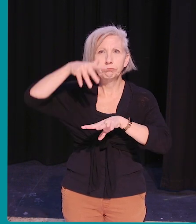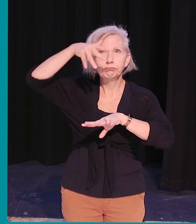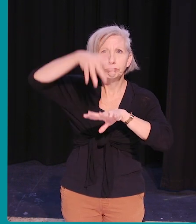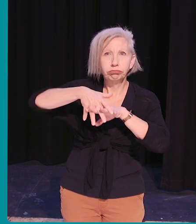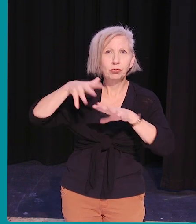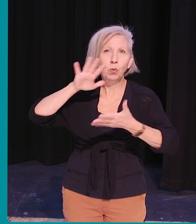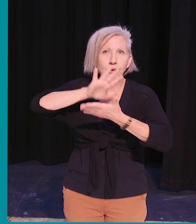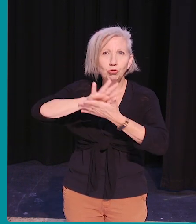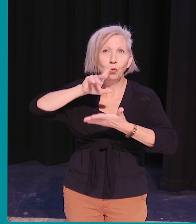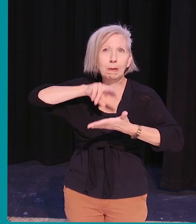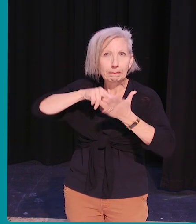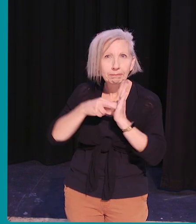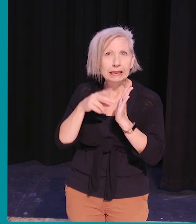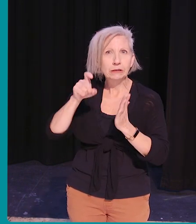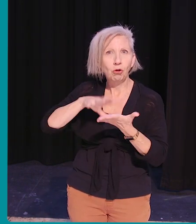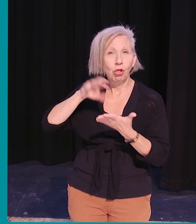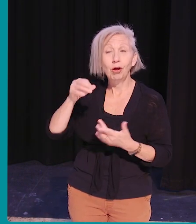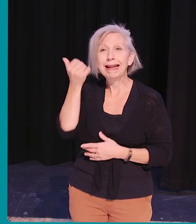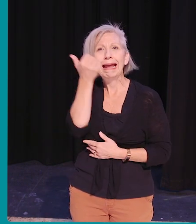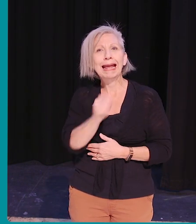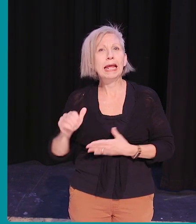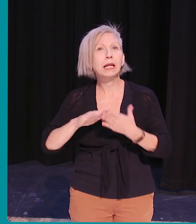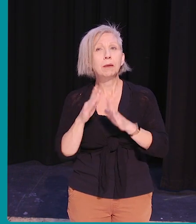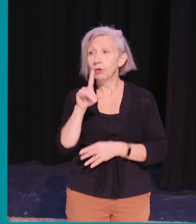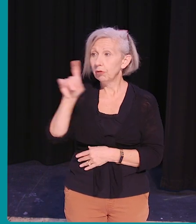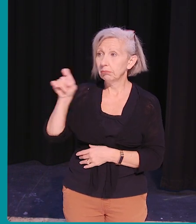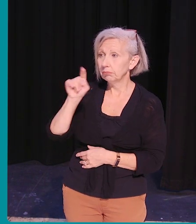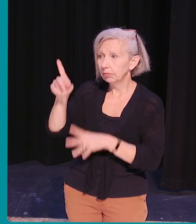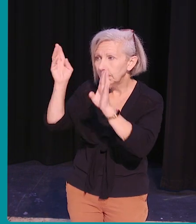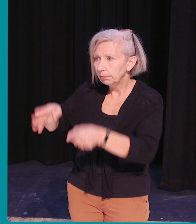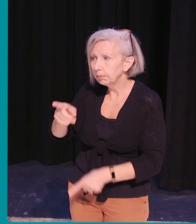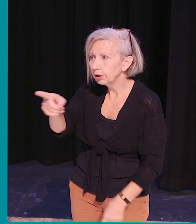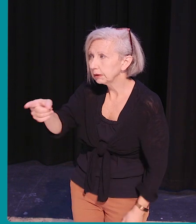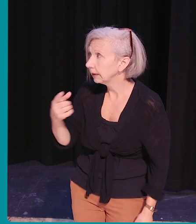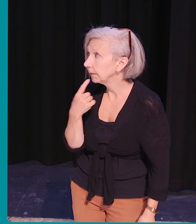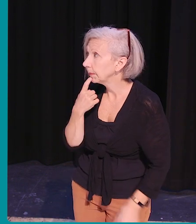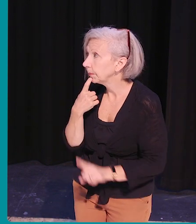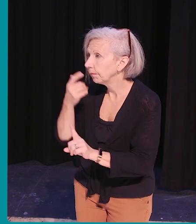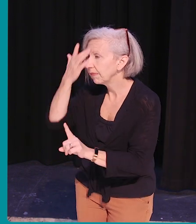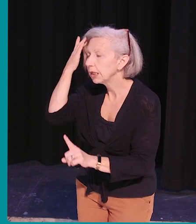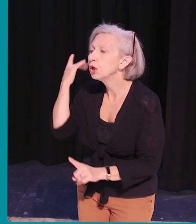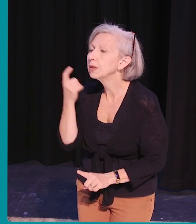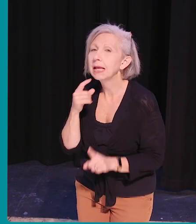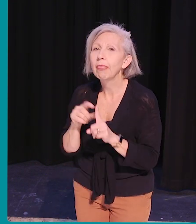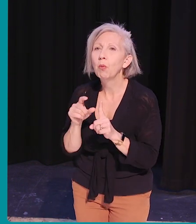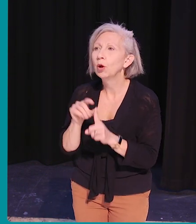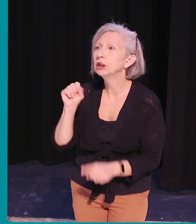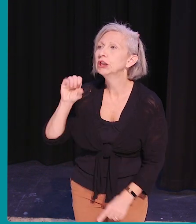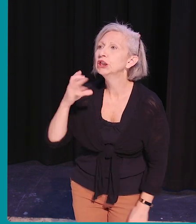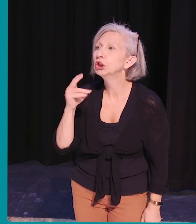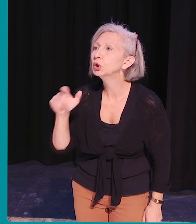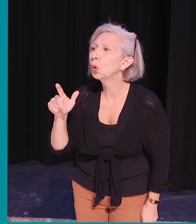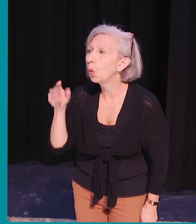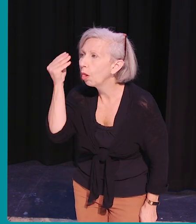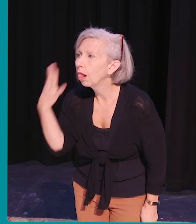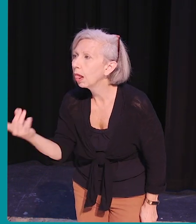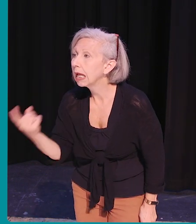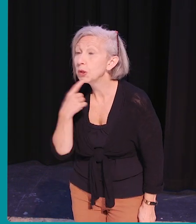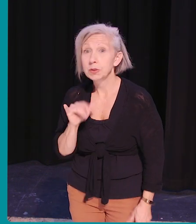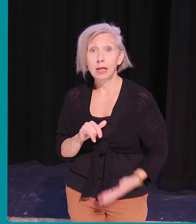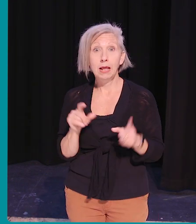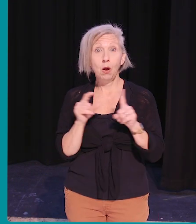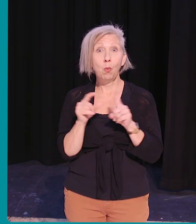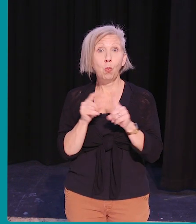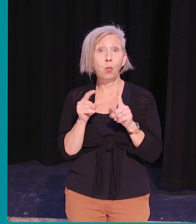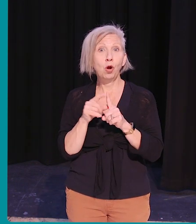You can go up to any person on the street in any community anywhere, and you can just say the word, psst, school. And as soon as you say that word, a